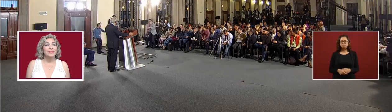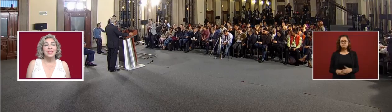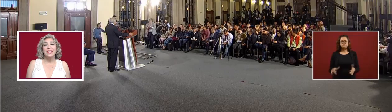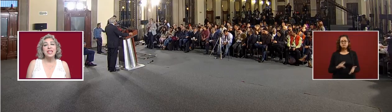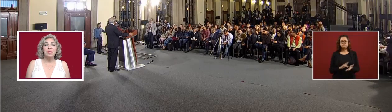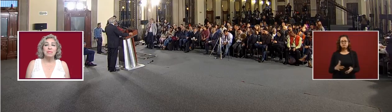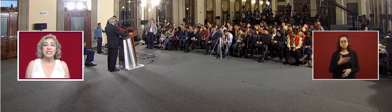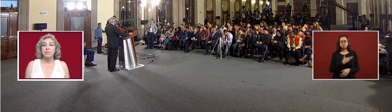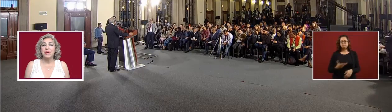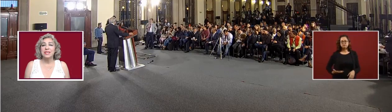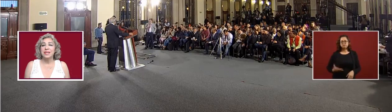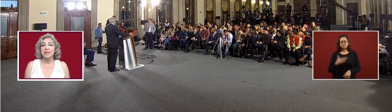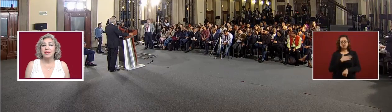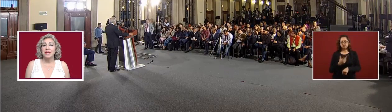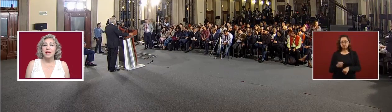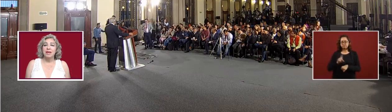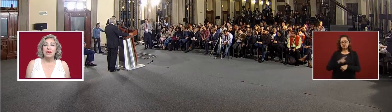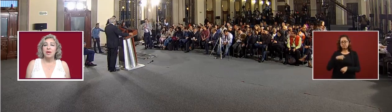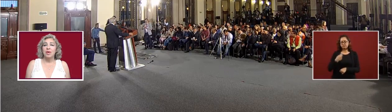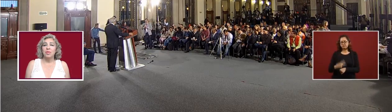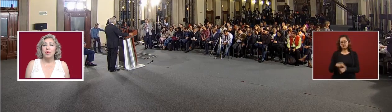Thank you, Mr. President.